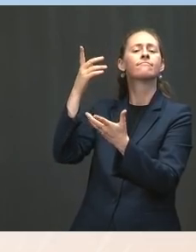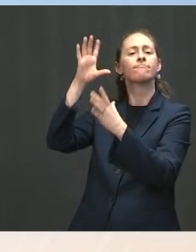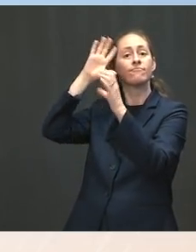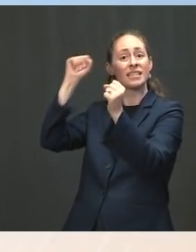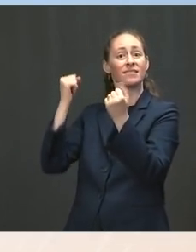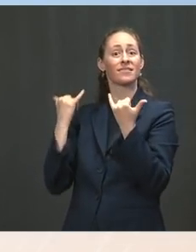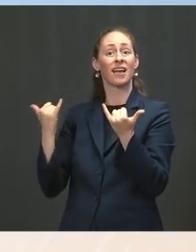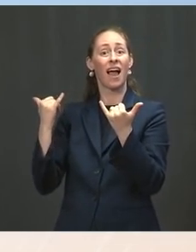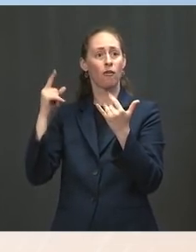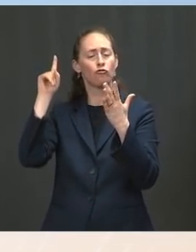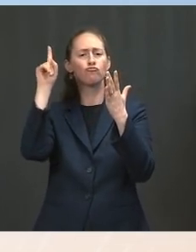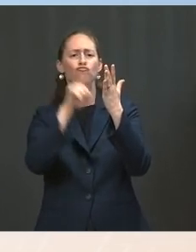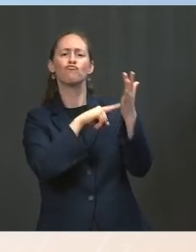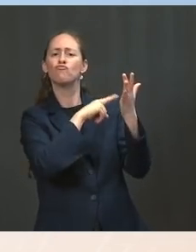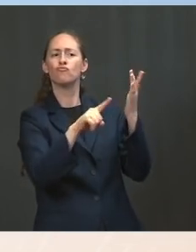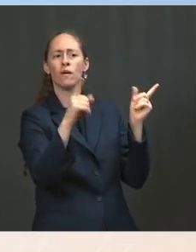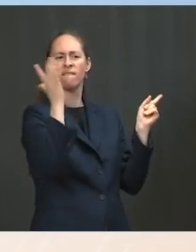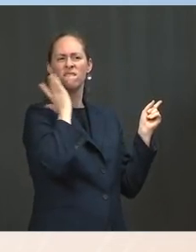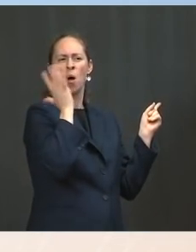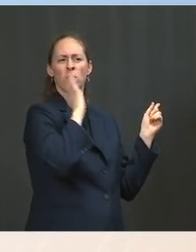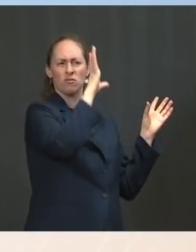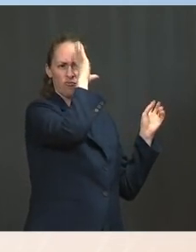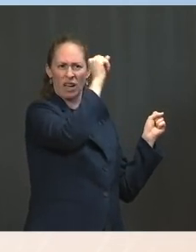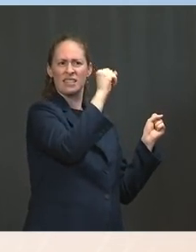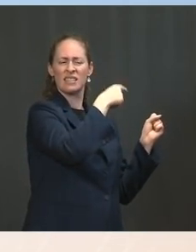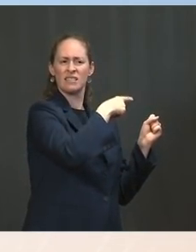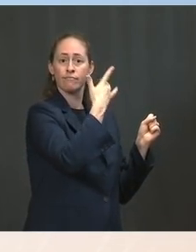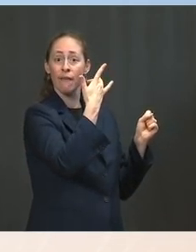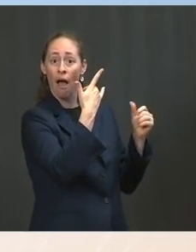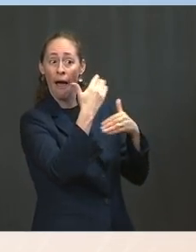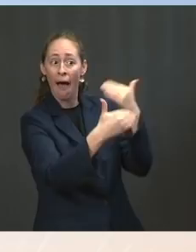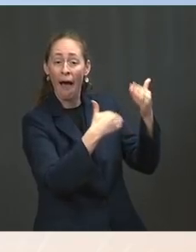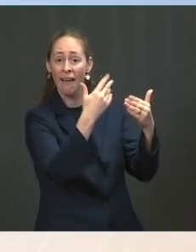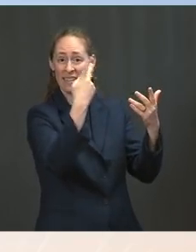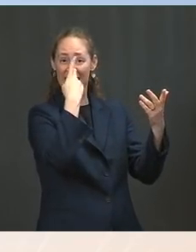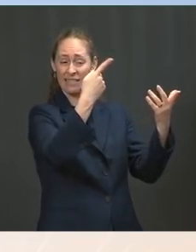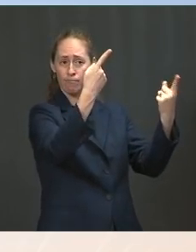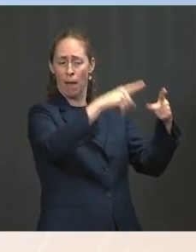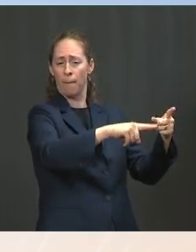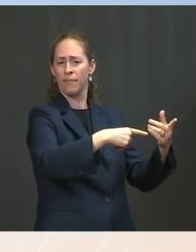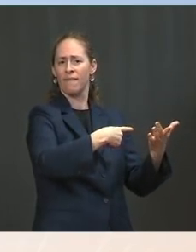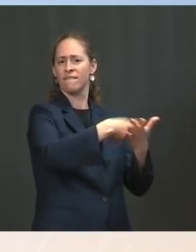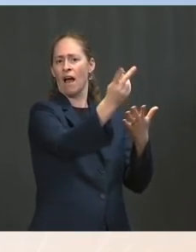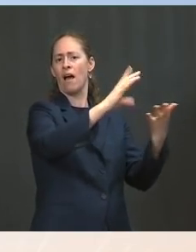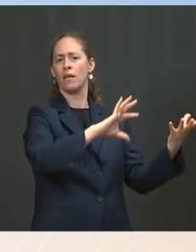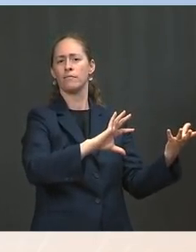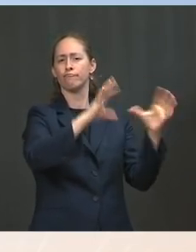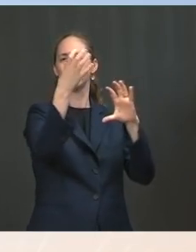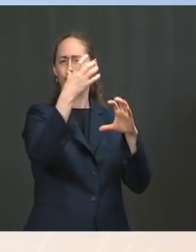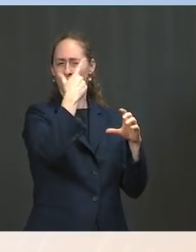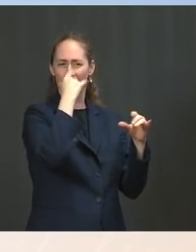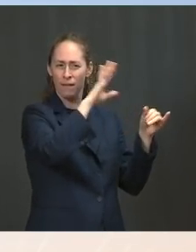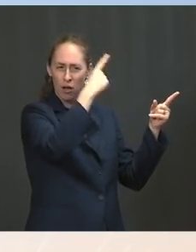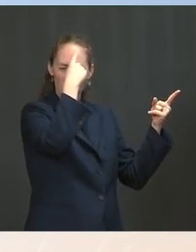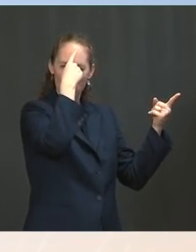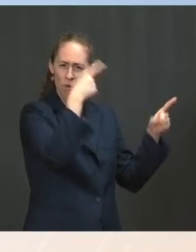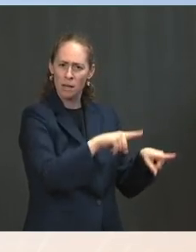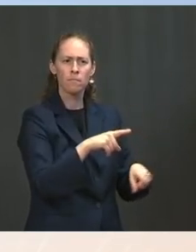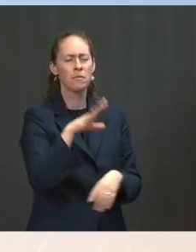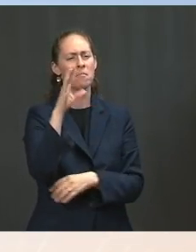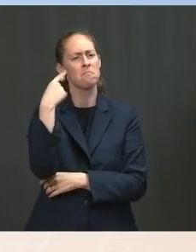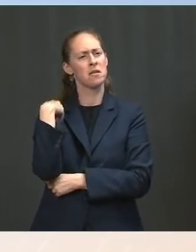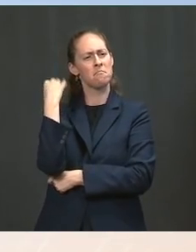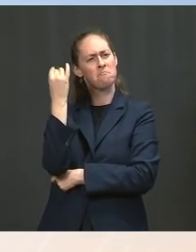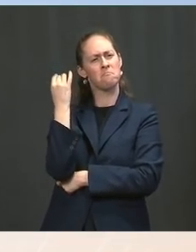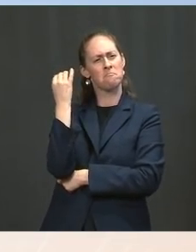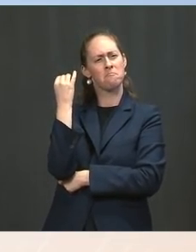for all of their failures. One group that he hasn't seemed to criticize at length, though, is the Taliban. Why is that? And then also, why does